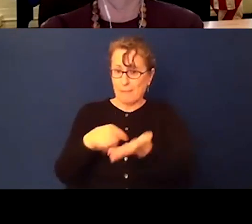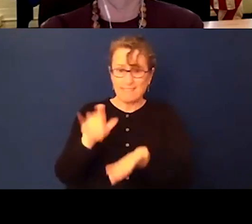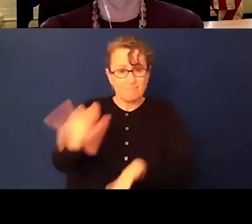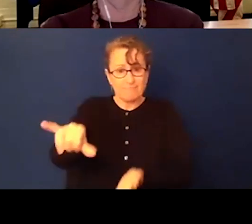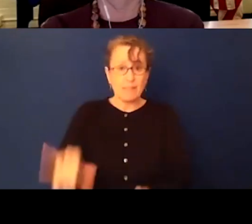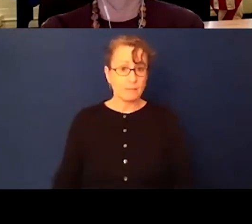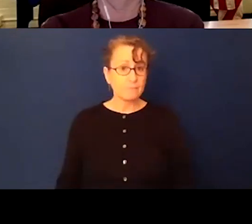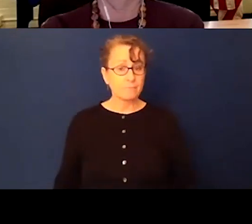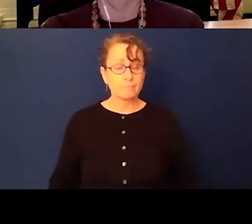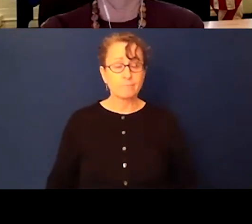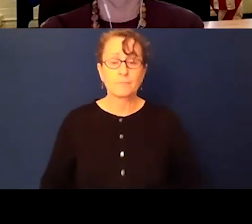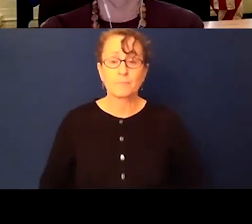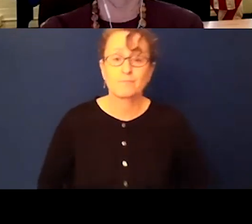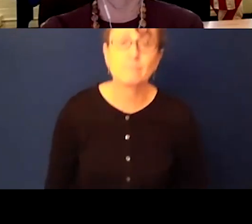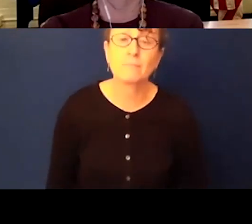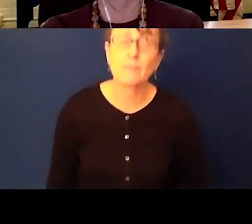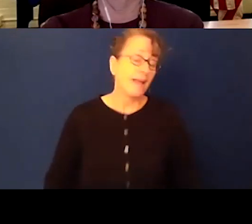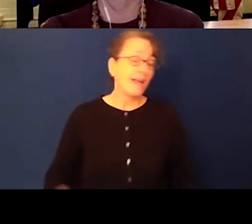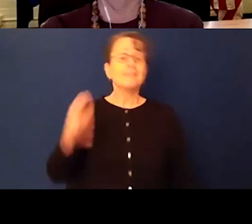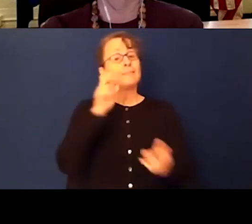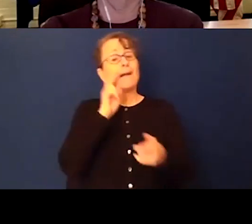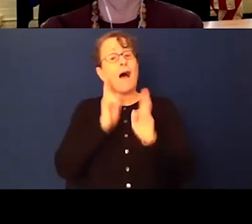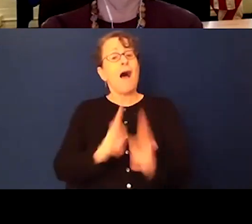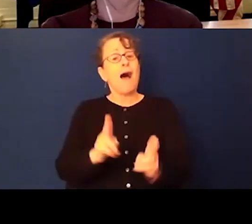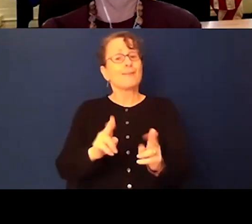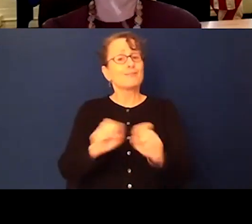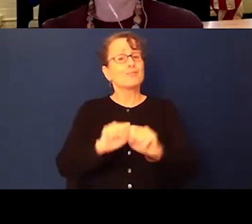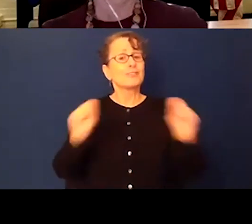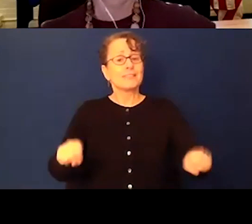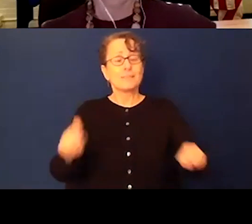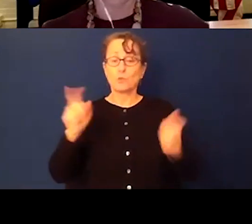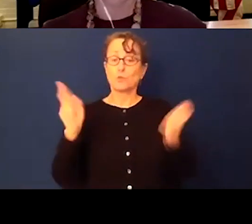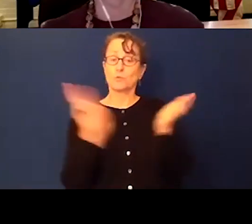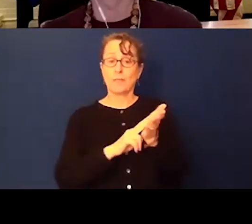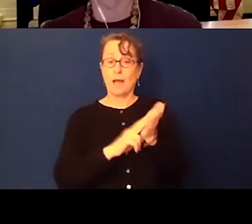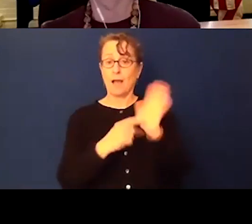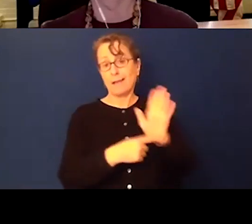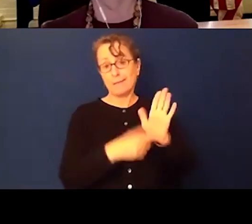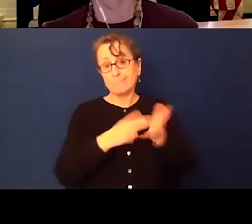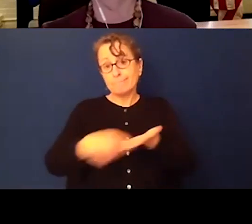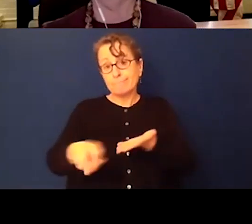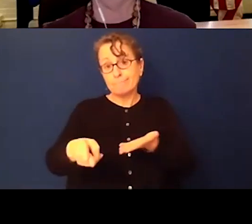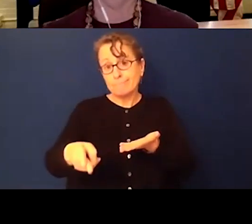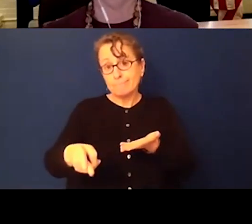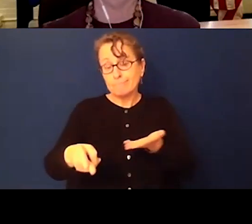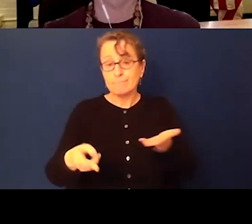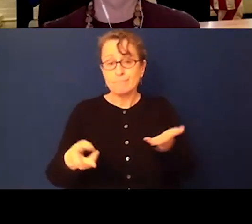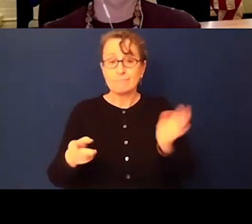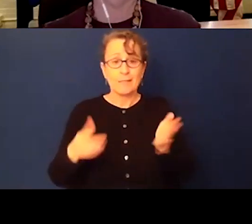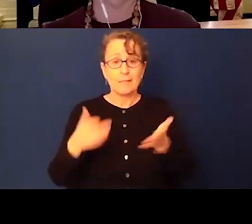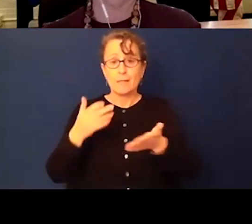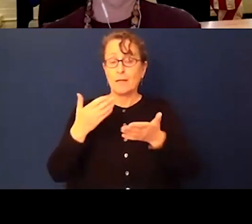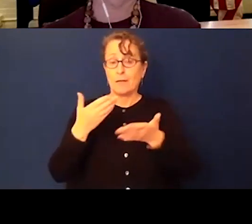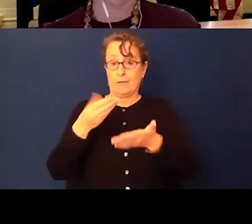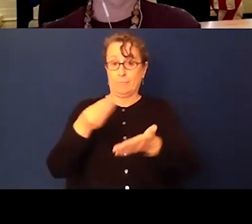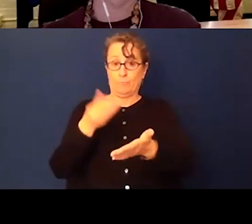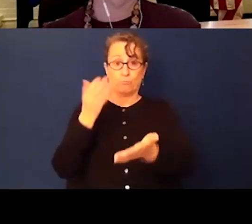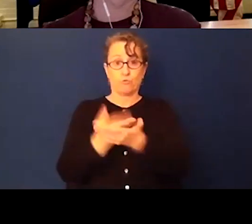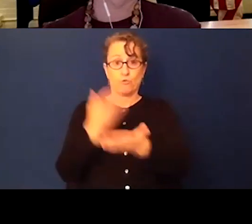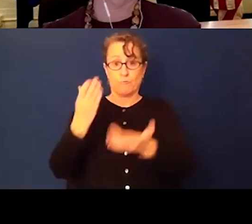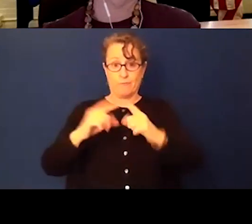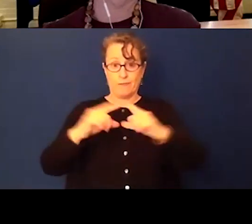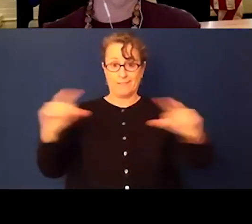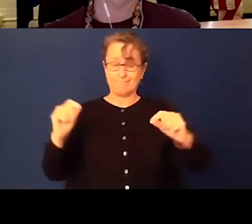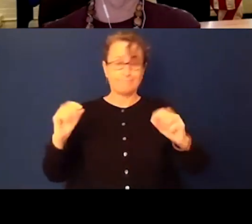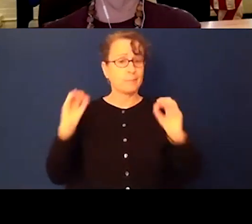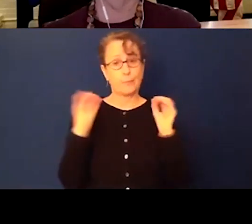it's an honor system. You're signing on this to say, I incurred these expenses and I'm asking for reimbursement. So I would ask that you